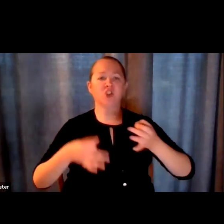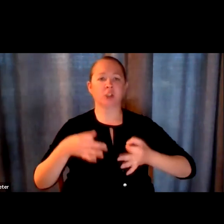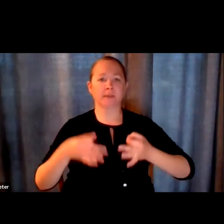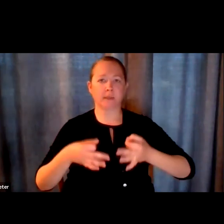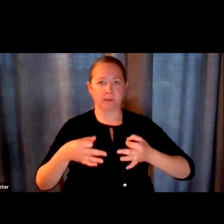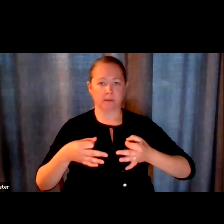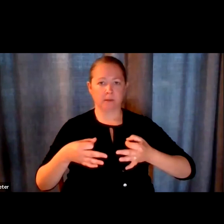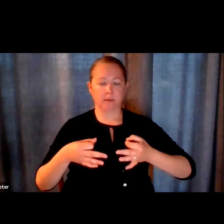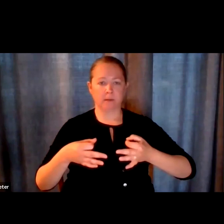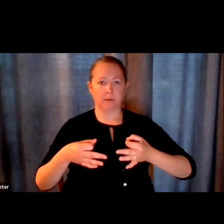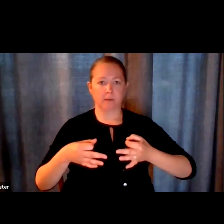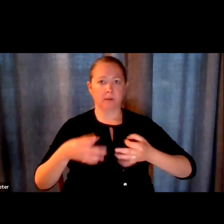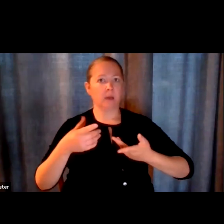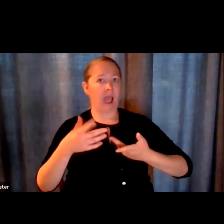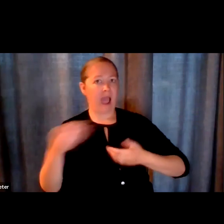beyond me?